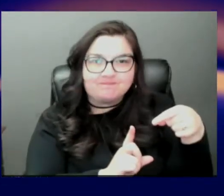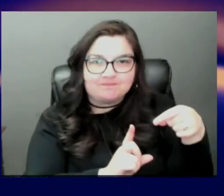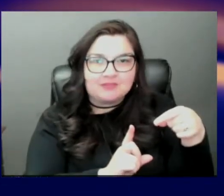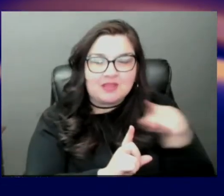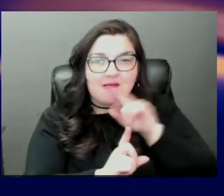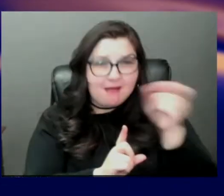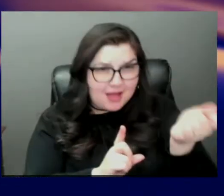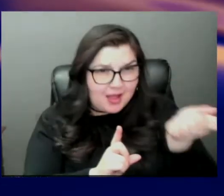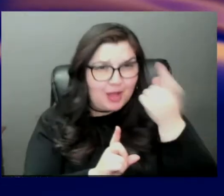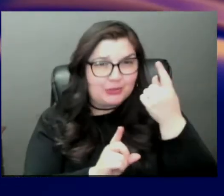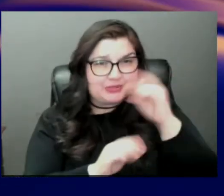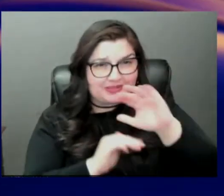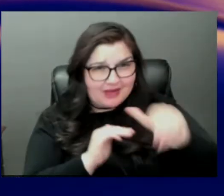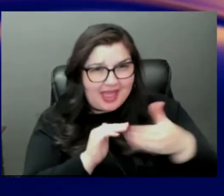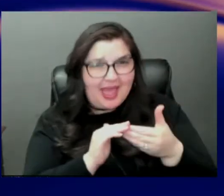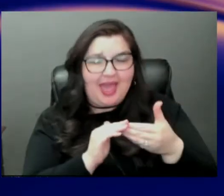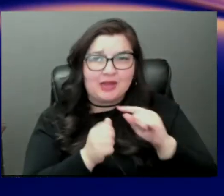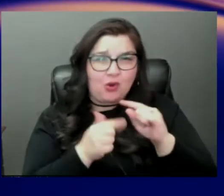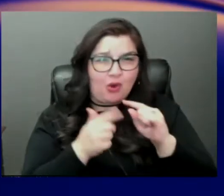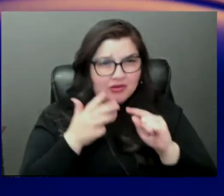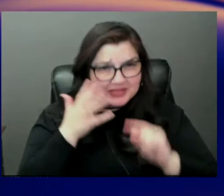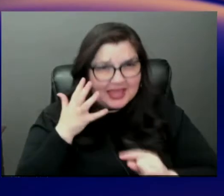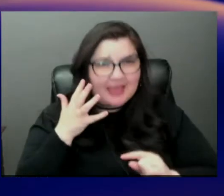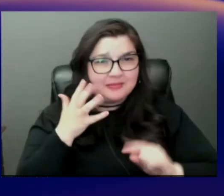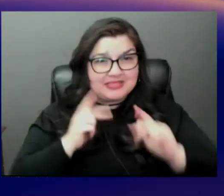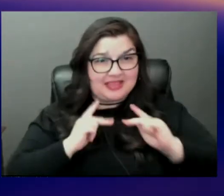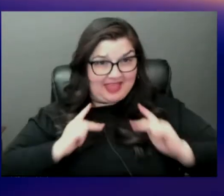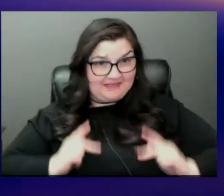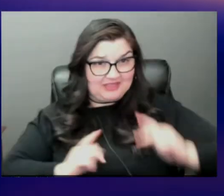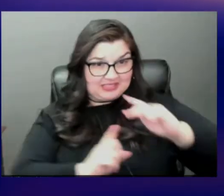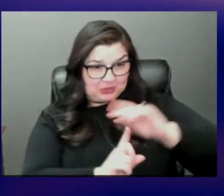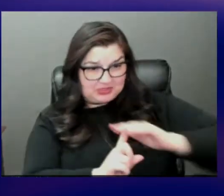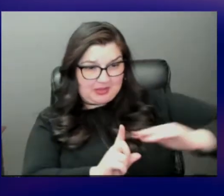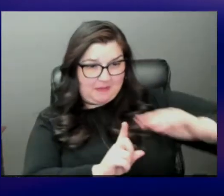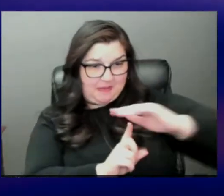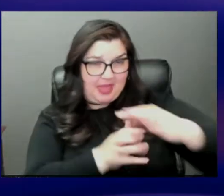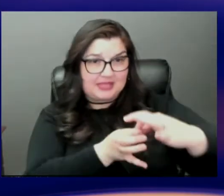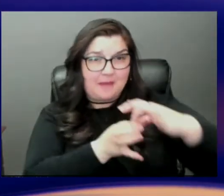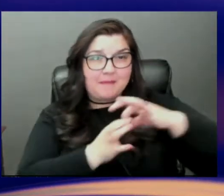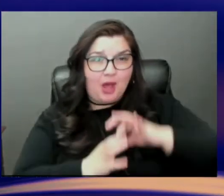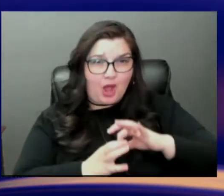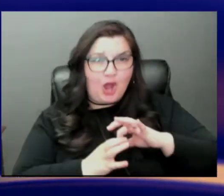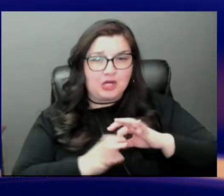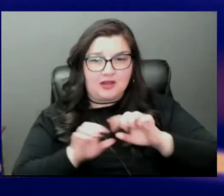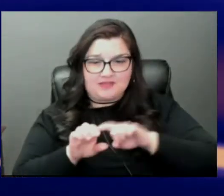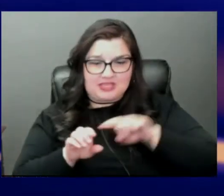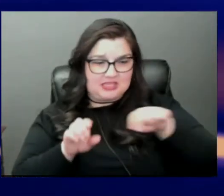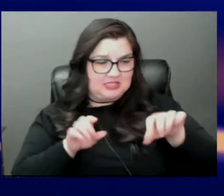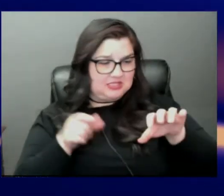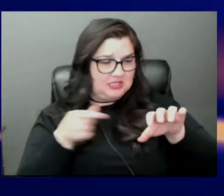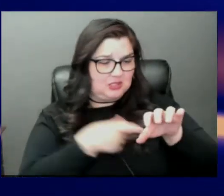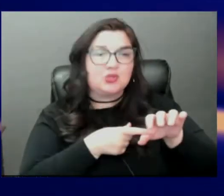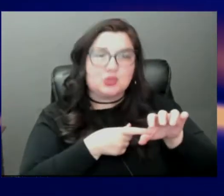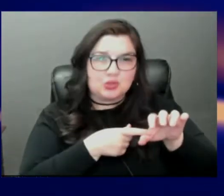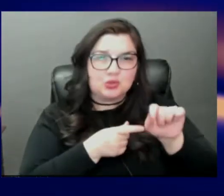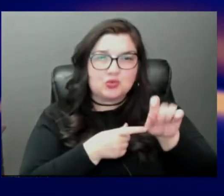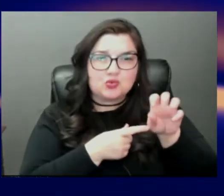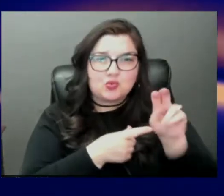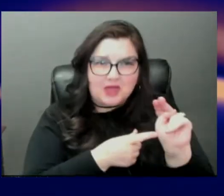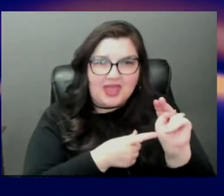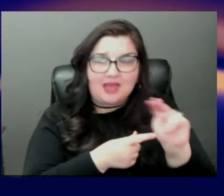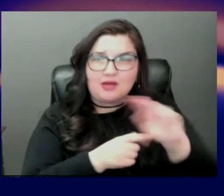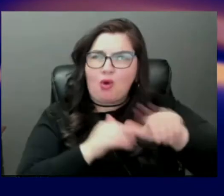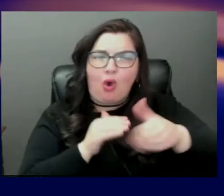understands all the elements in that physical space that are part of this digital twin and all of the relationships between them, as well